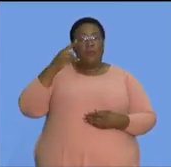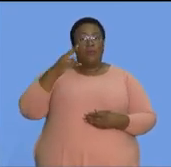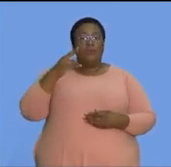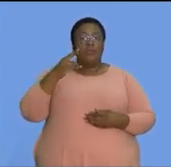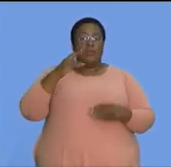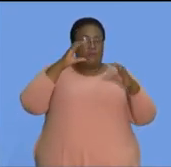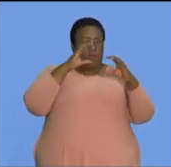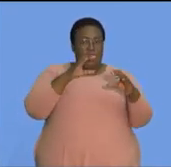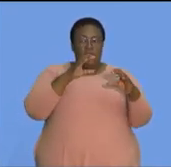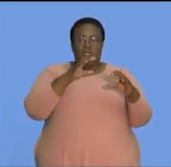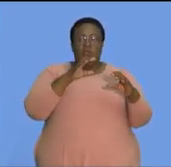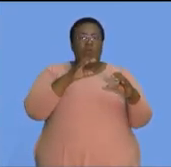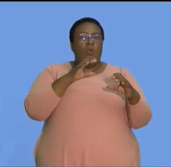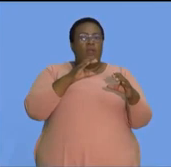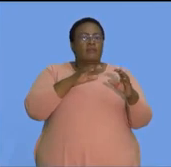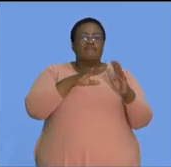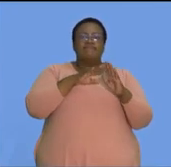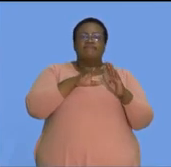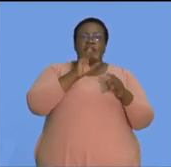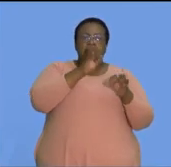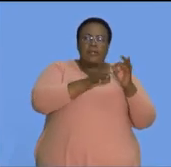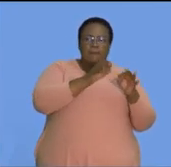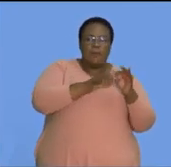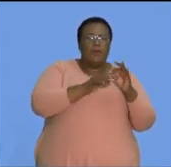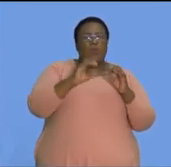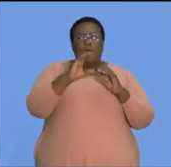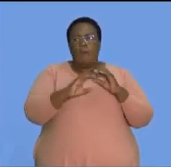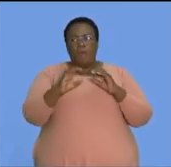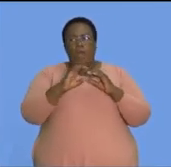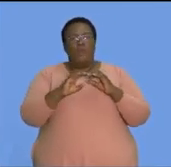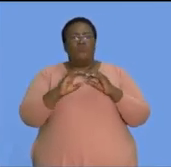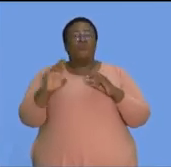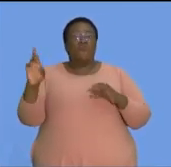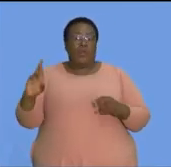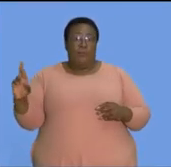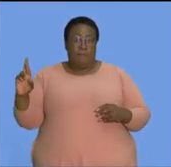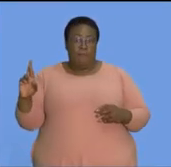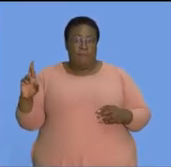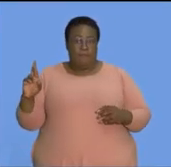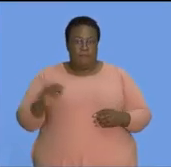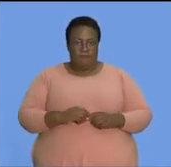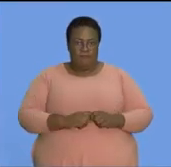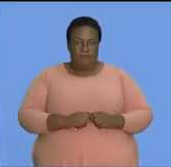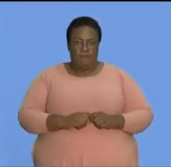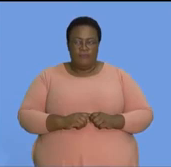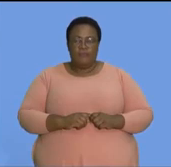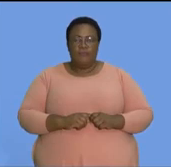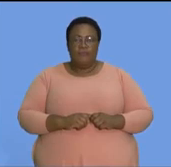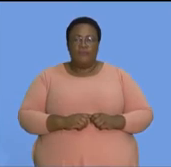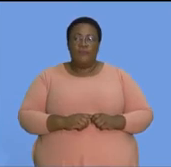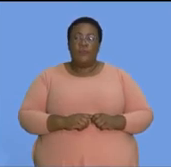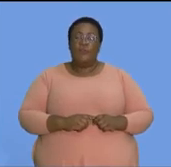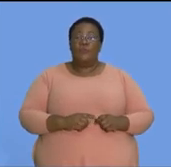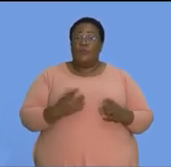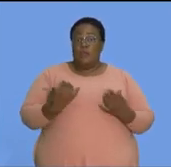patterns. And with our patterns, we're looking at simple, compound, and random. Now, one thing that